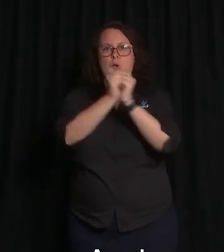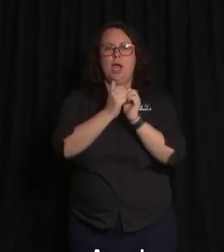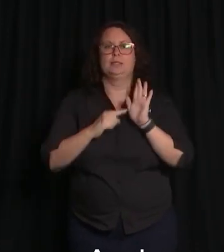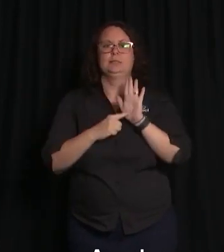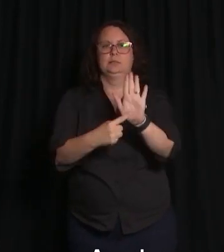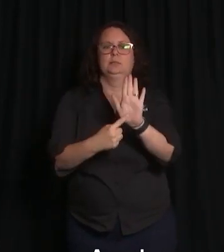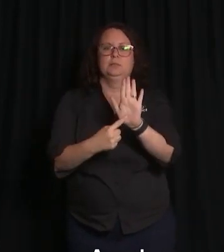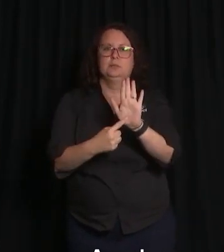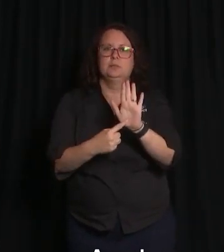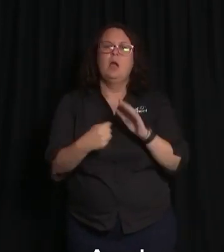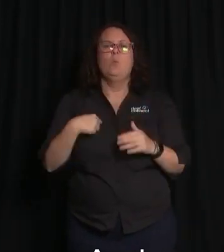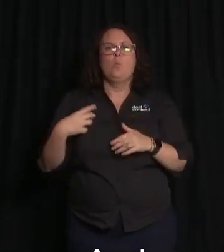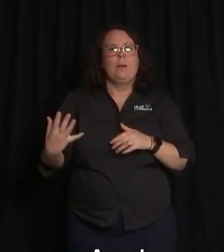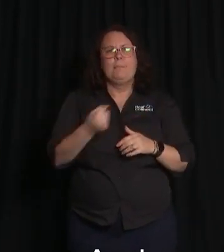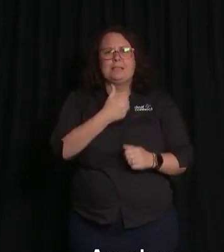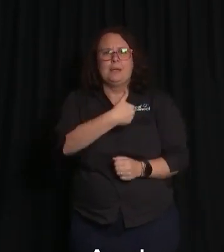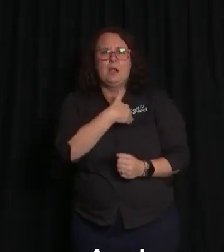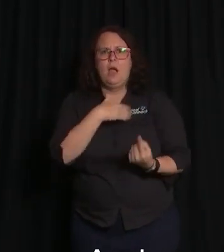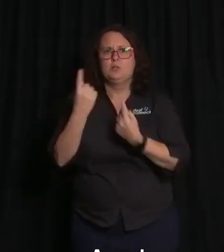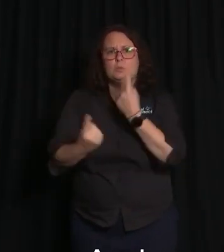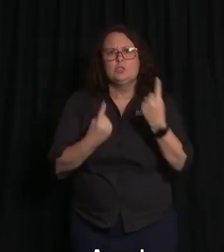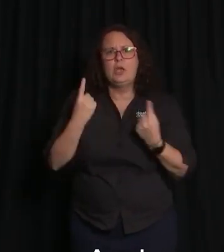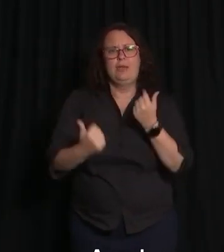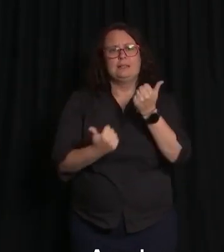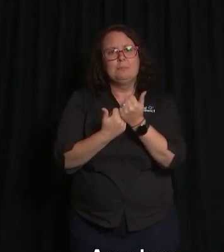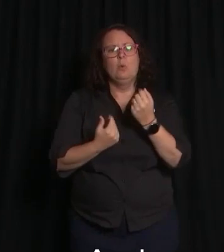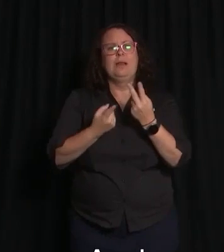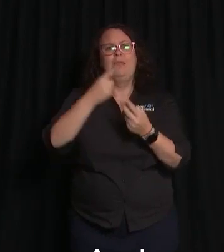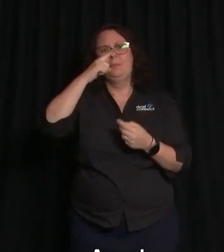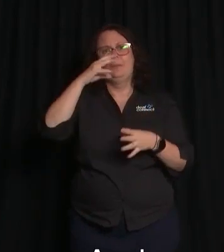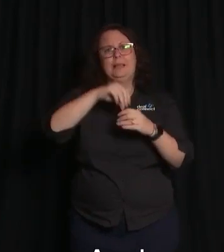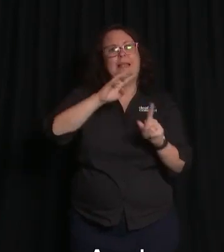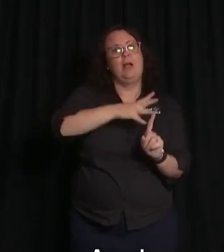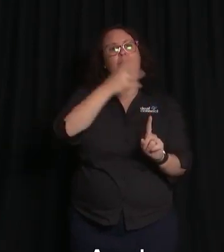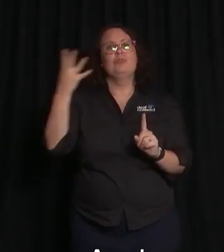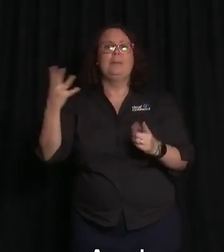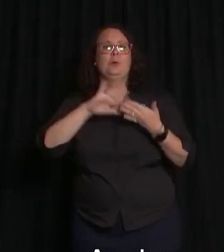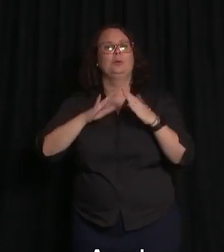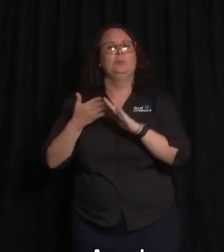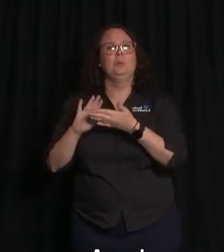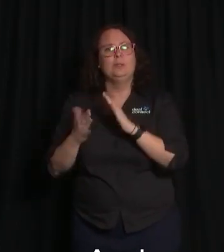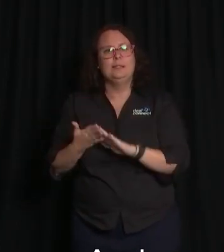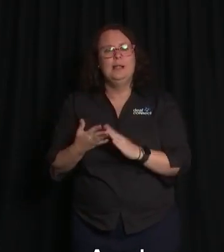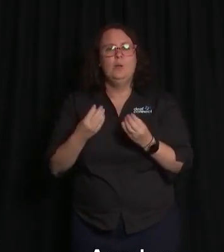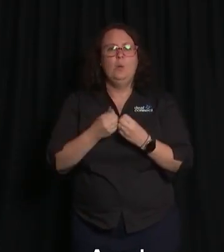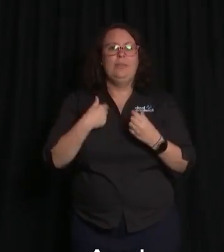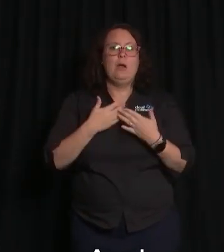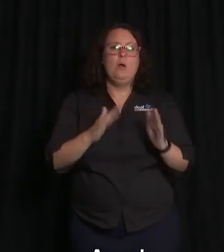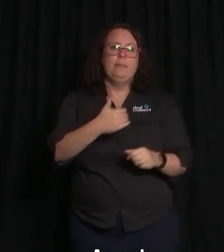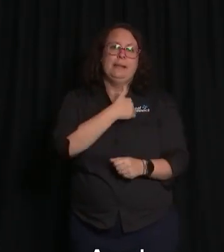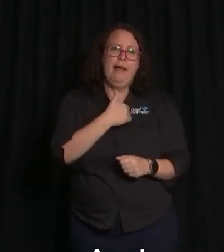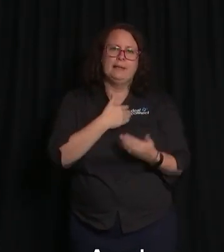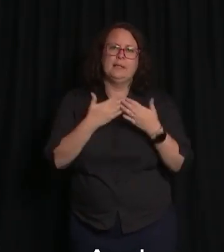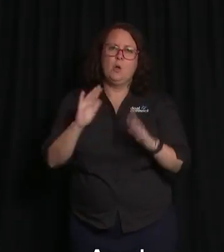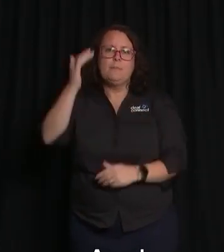another. We need to be open to the experiences of others within our rainbow community. We need to engage with each other with open hearts and open minds.